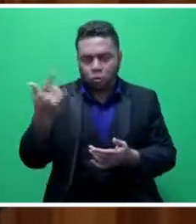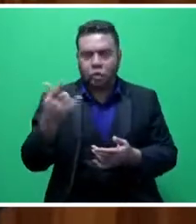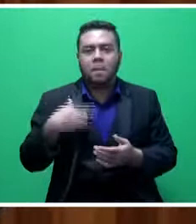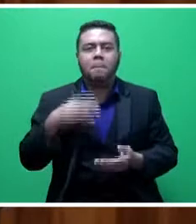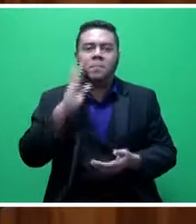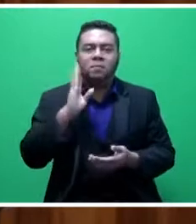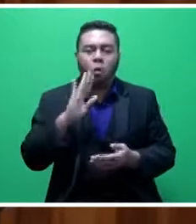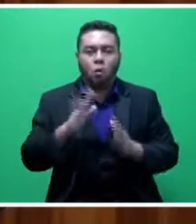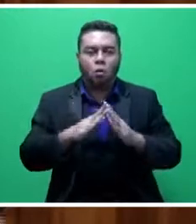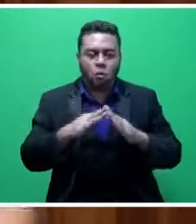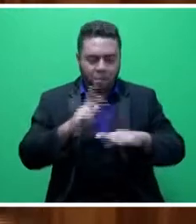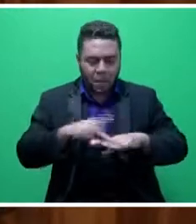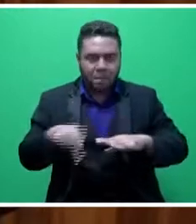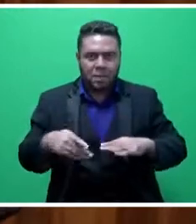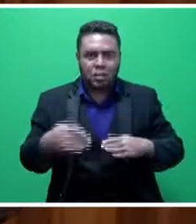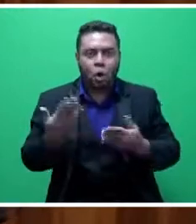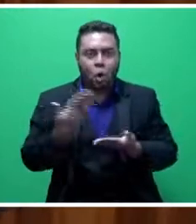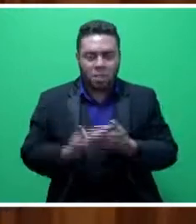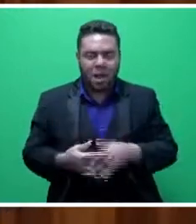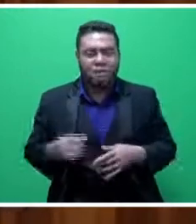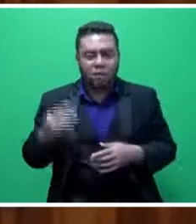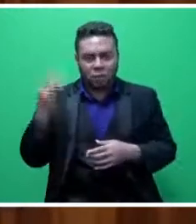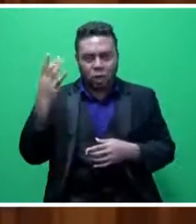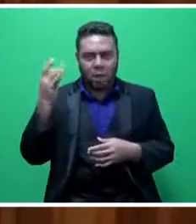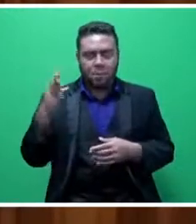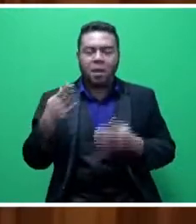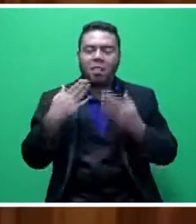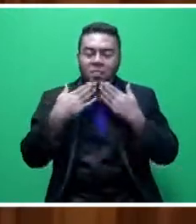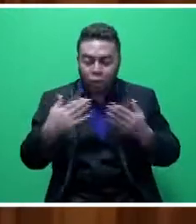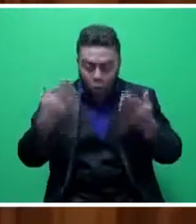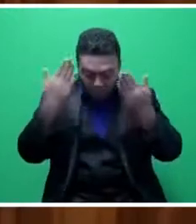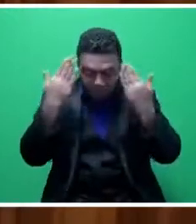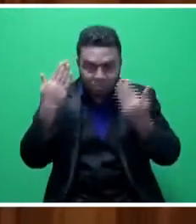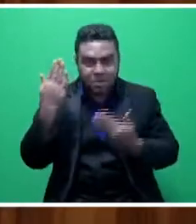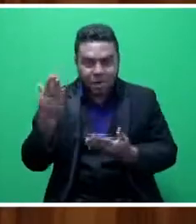House on behalf of this side of the House. Thank you, Honourable Speaker.